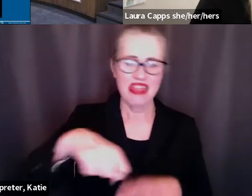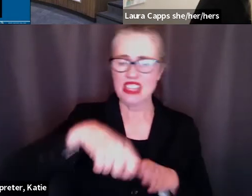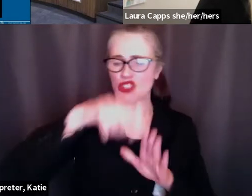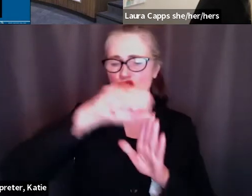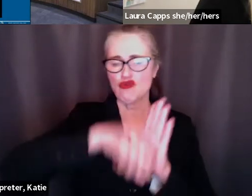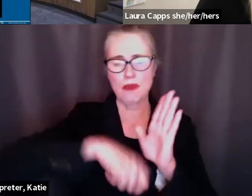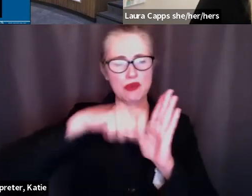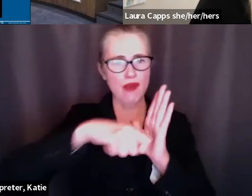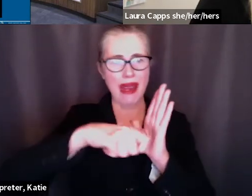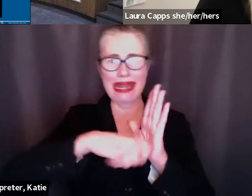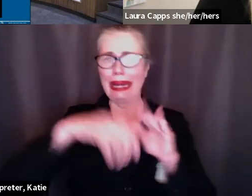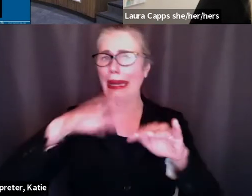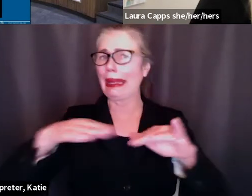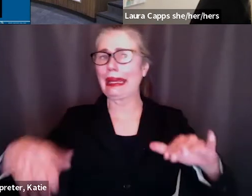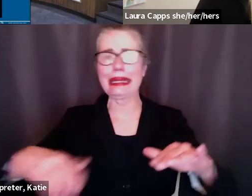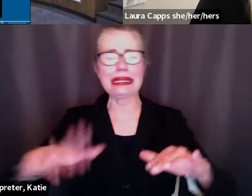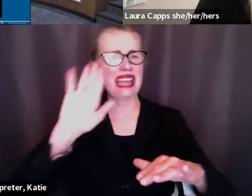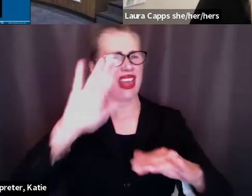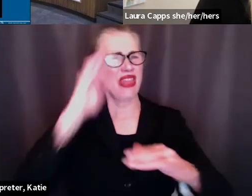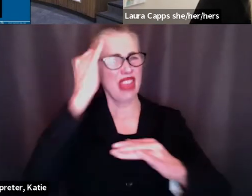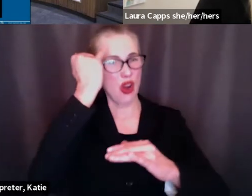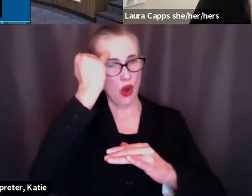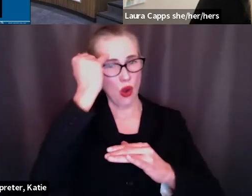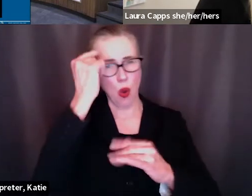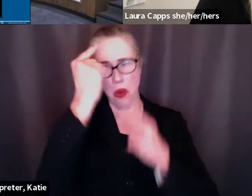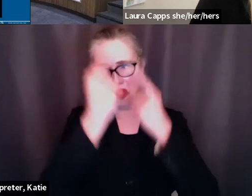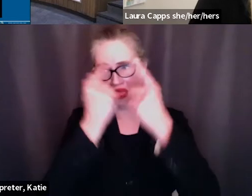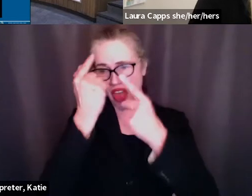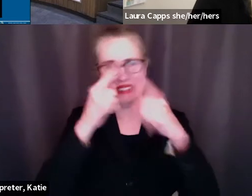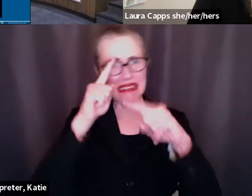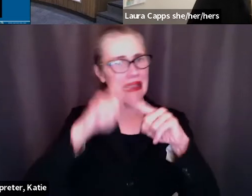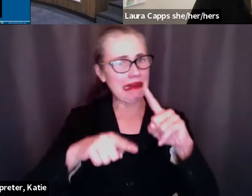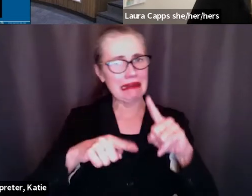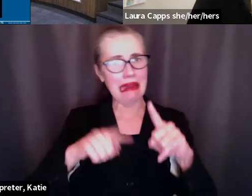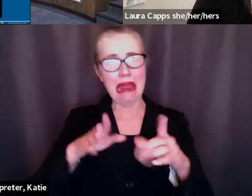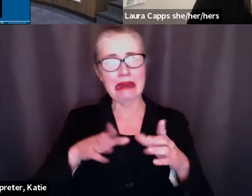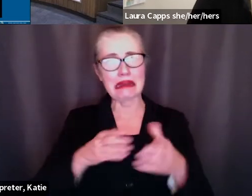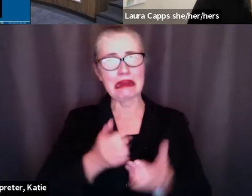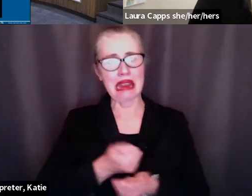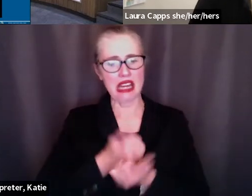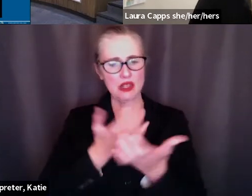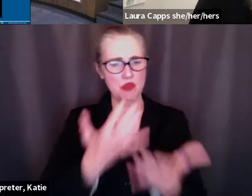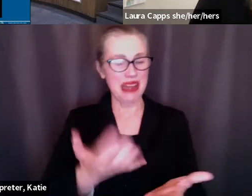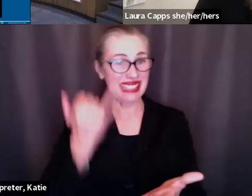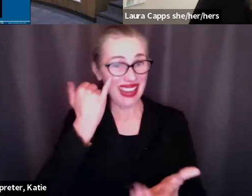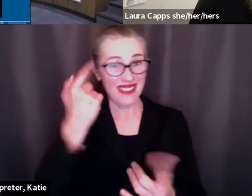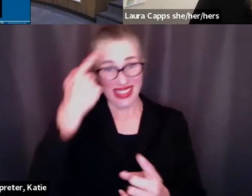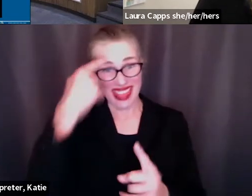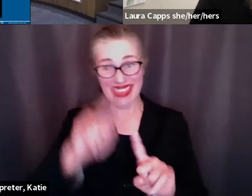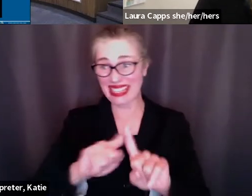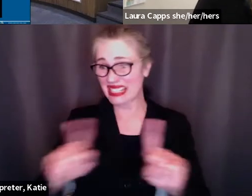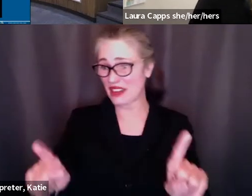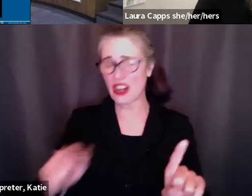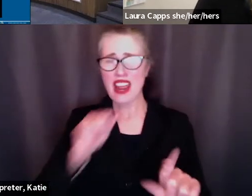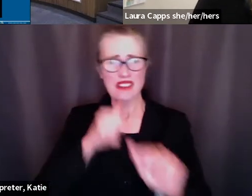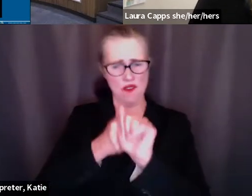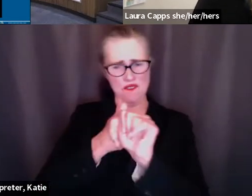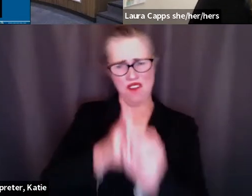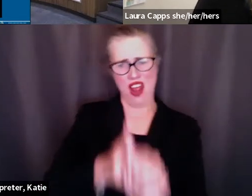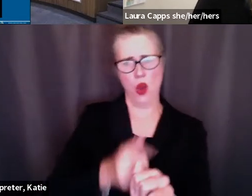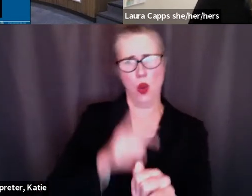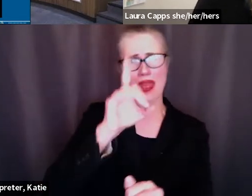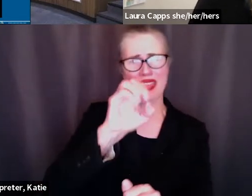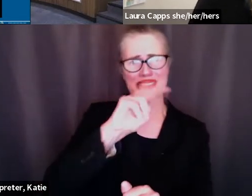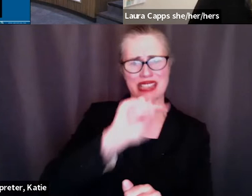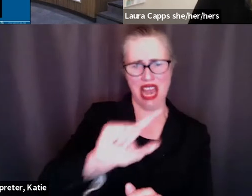really can't express their own thoughts they're not allowed if they think differently they don't march lockstep with daniel gonzalez and